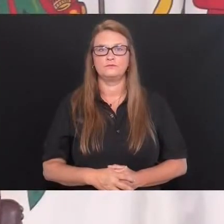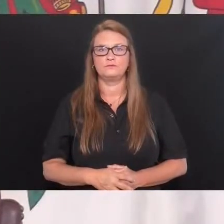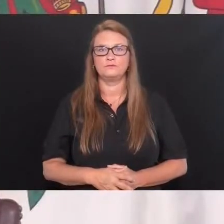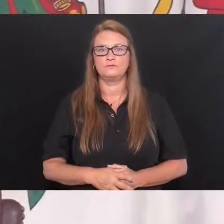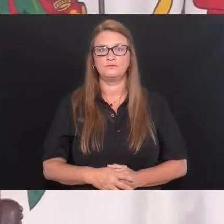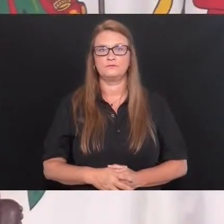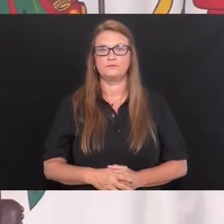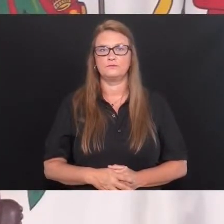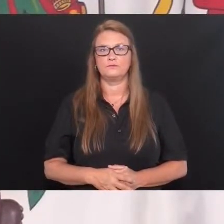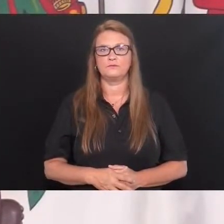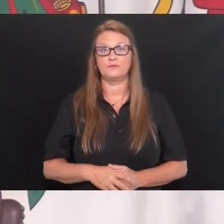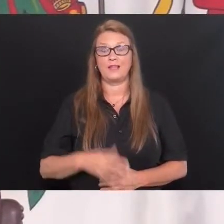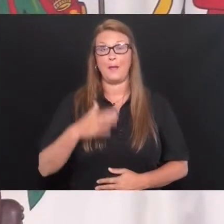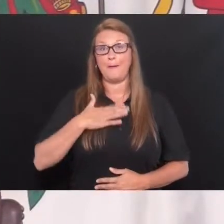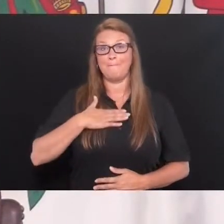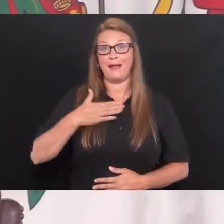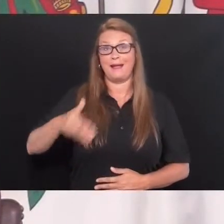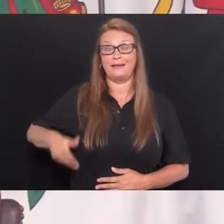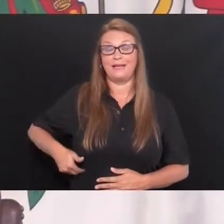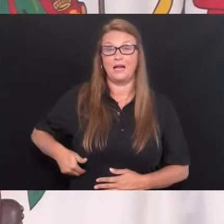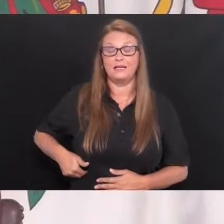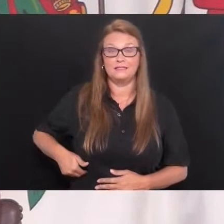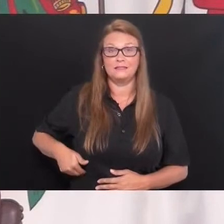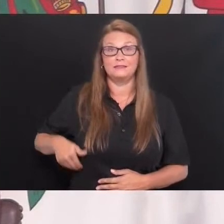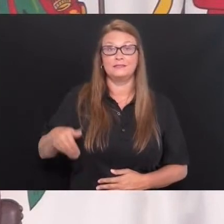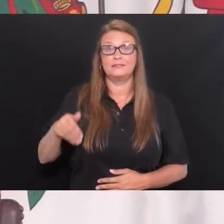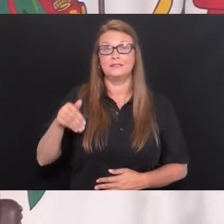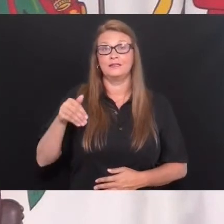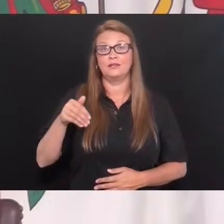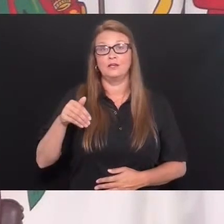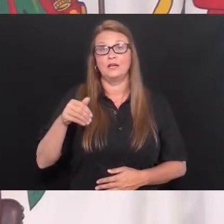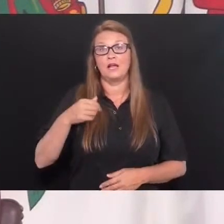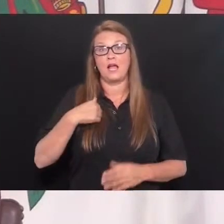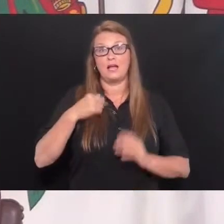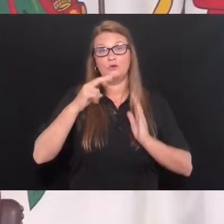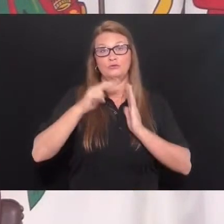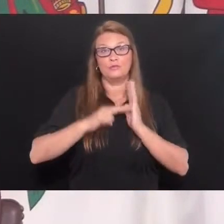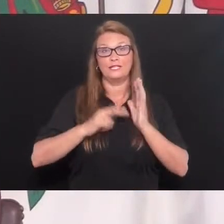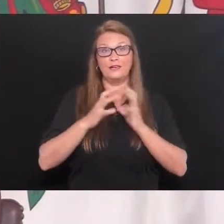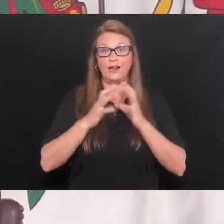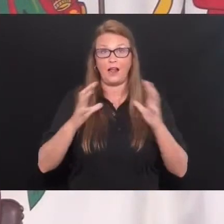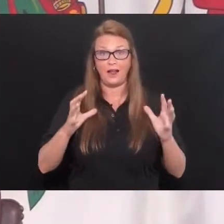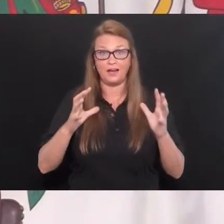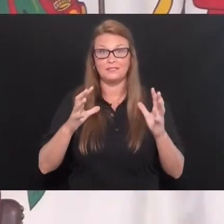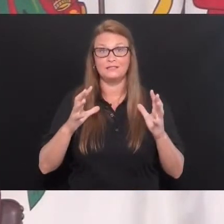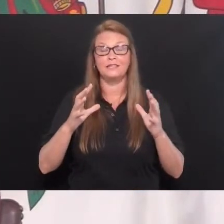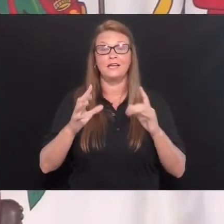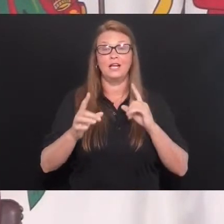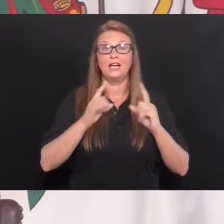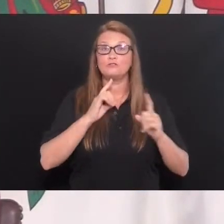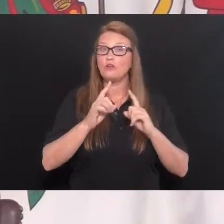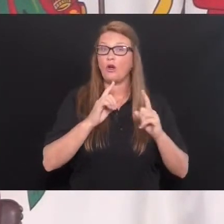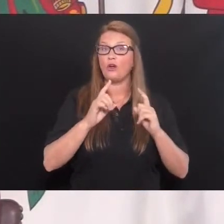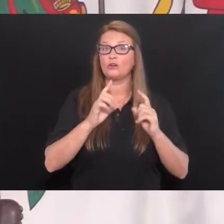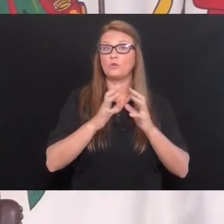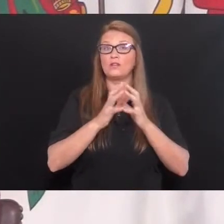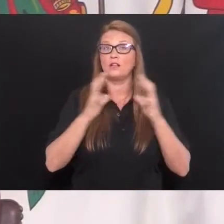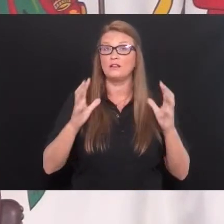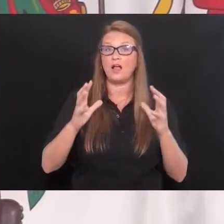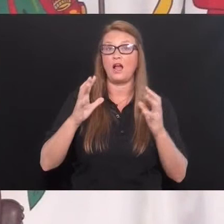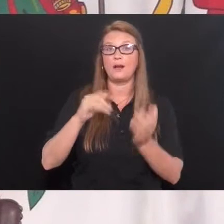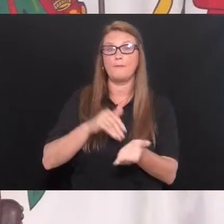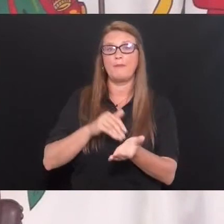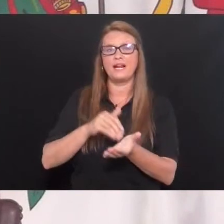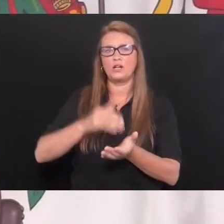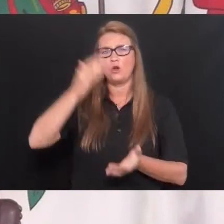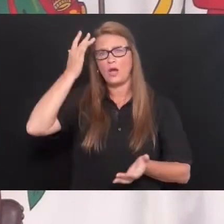Paul, this is just my gut, but, I read a lot. I talk to a lot of medical experts,